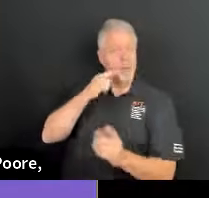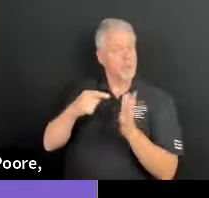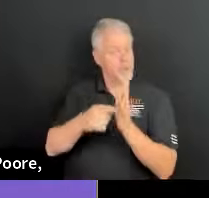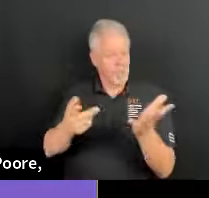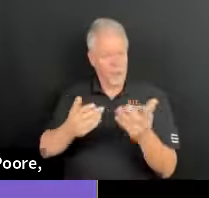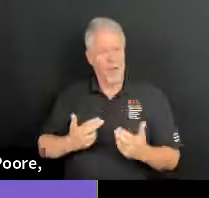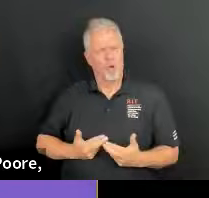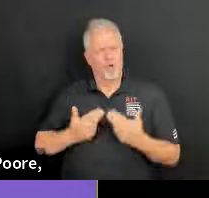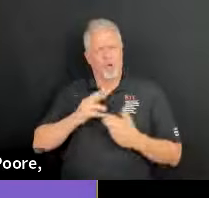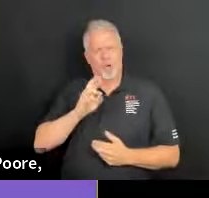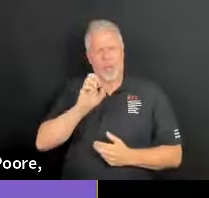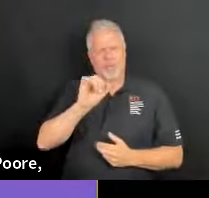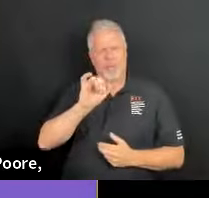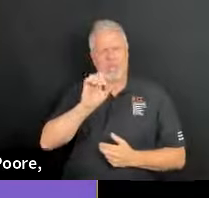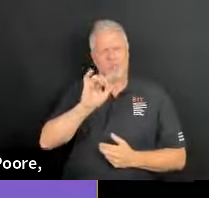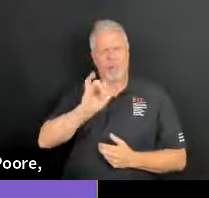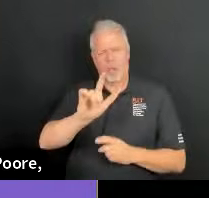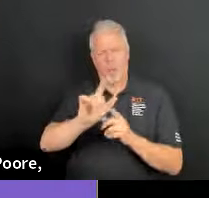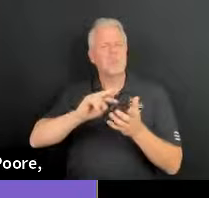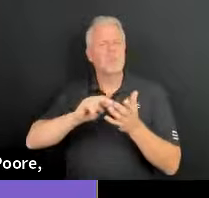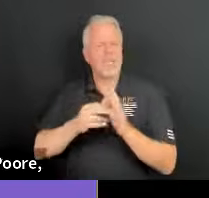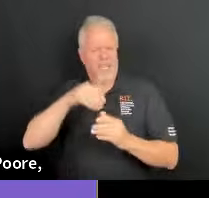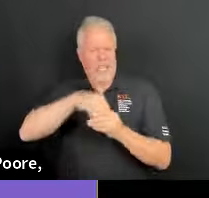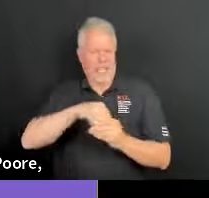for what they have.